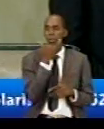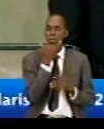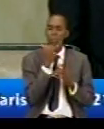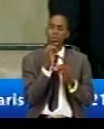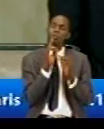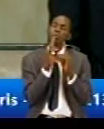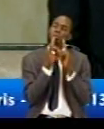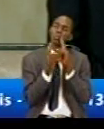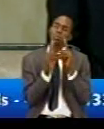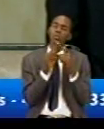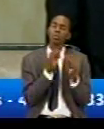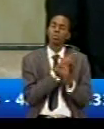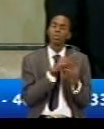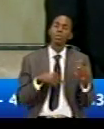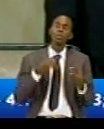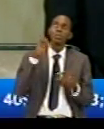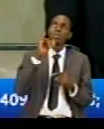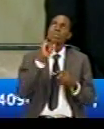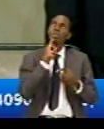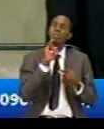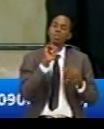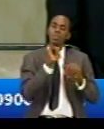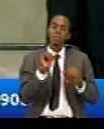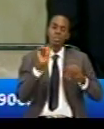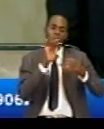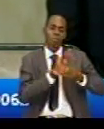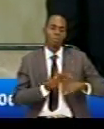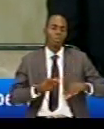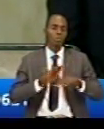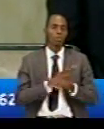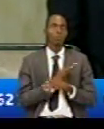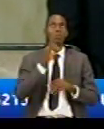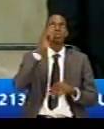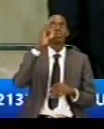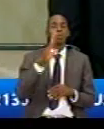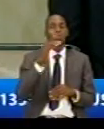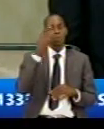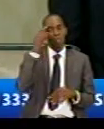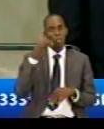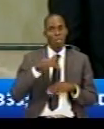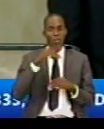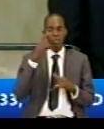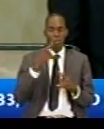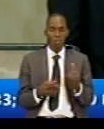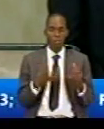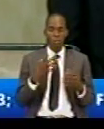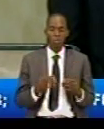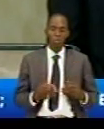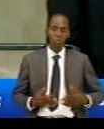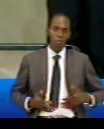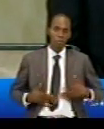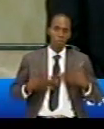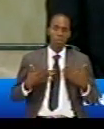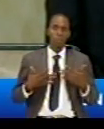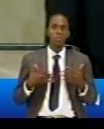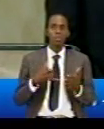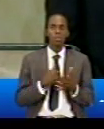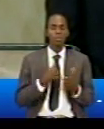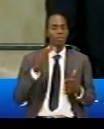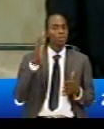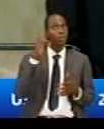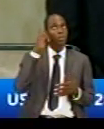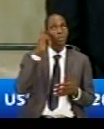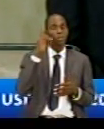God. But at the end of life, it's going to be a consuming